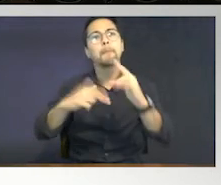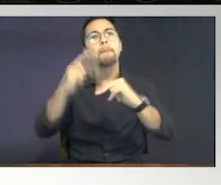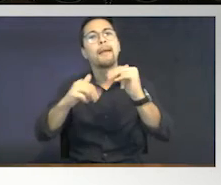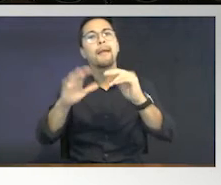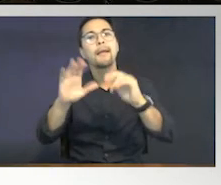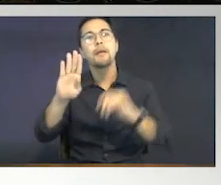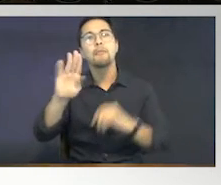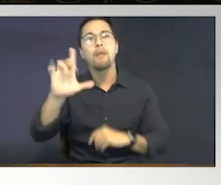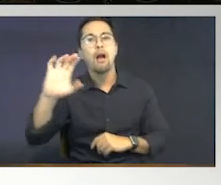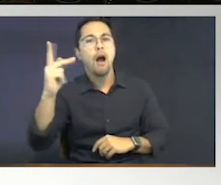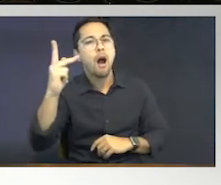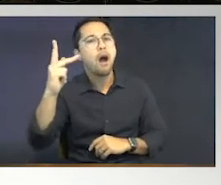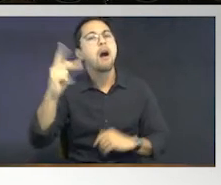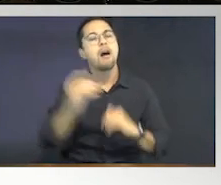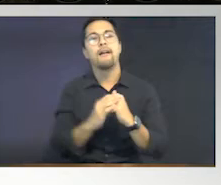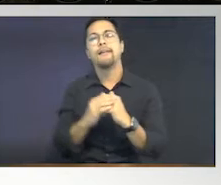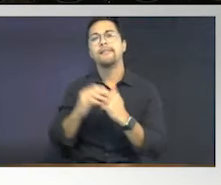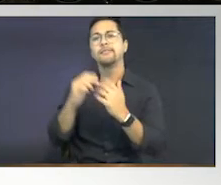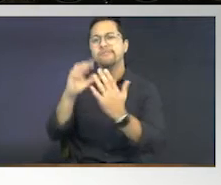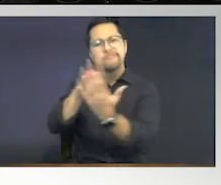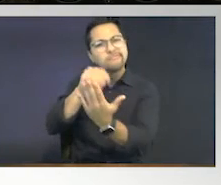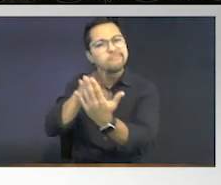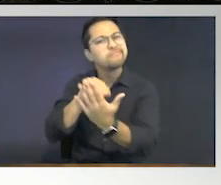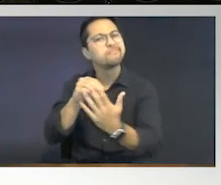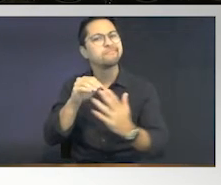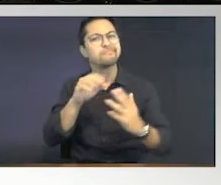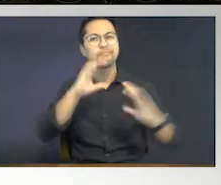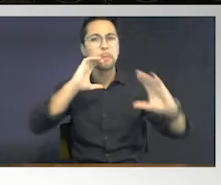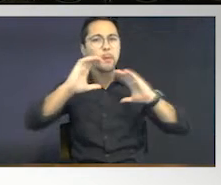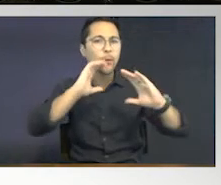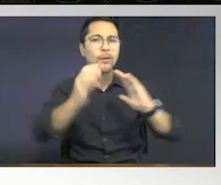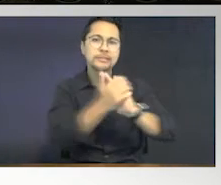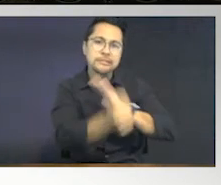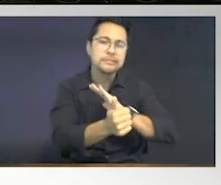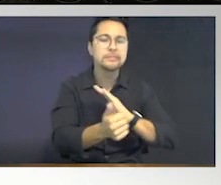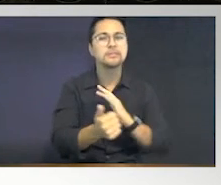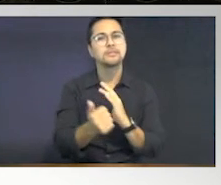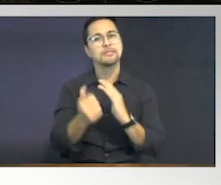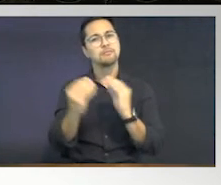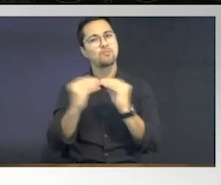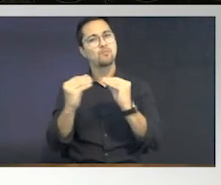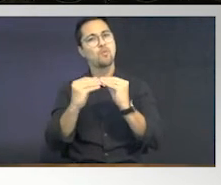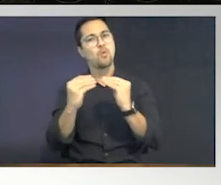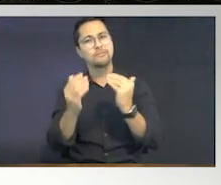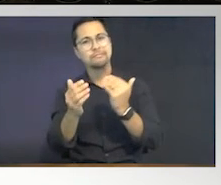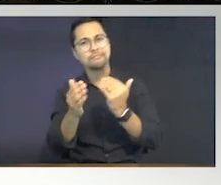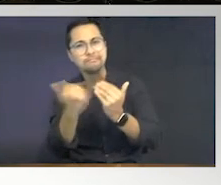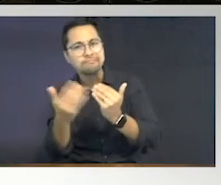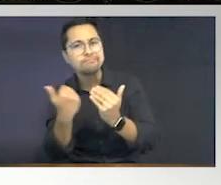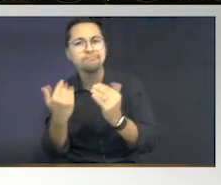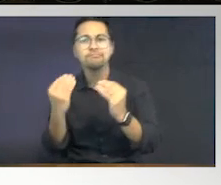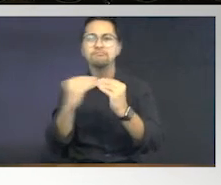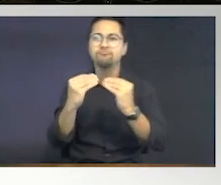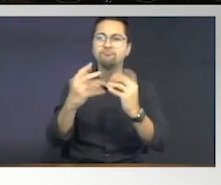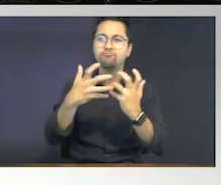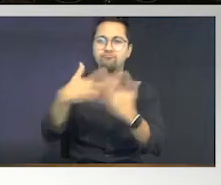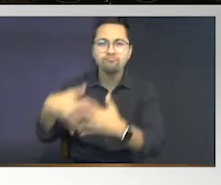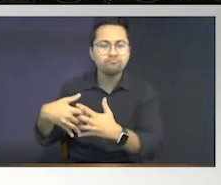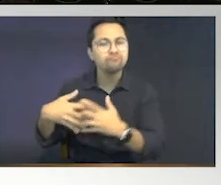learn how to do those communication skills a little bit better, a little bit more clearly, with not only the people